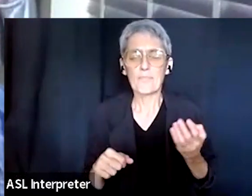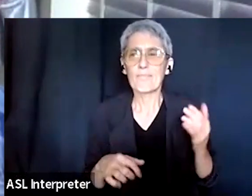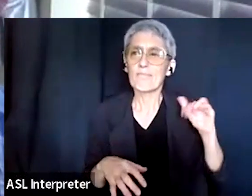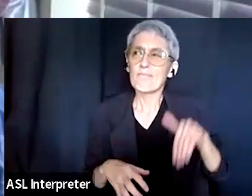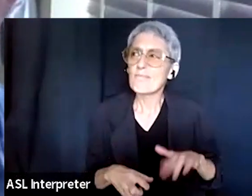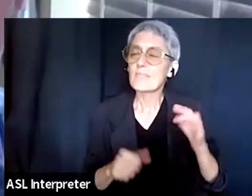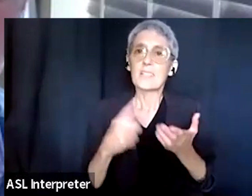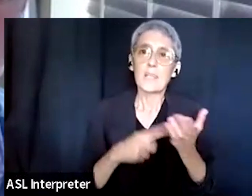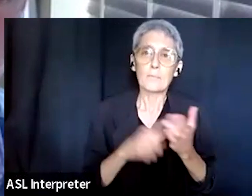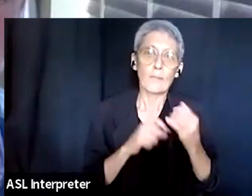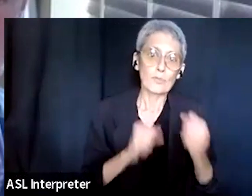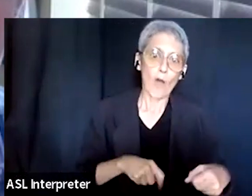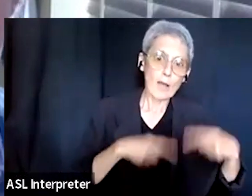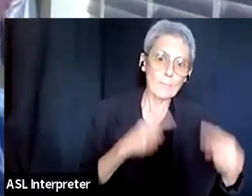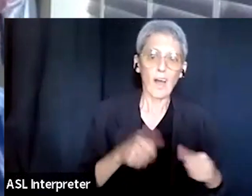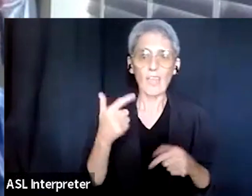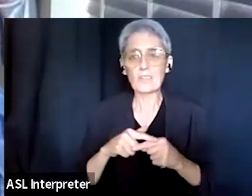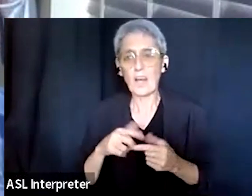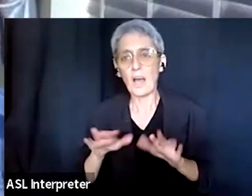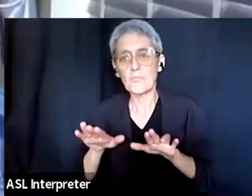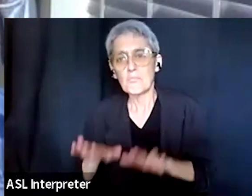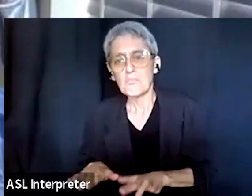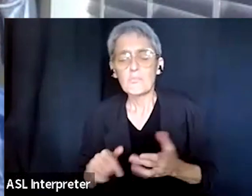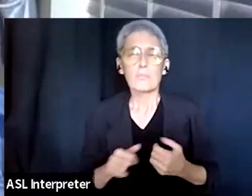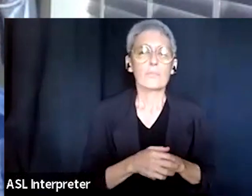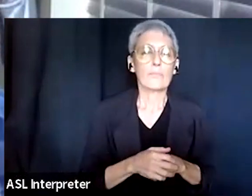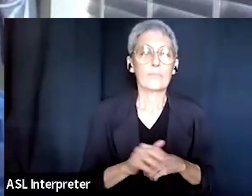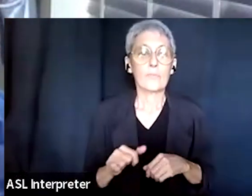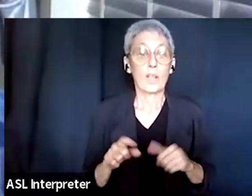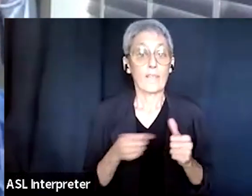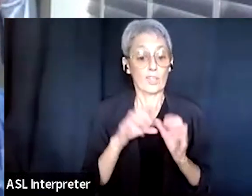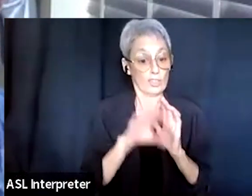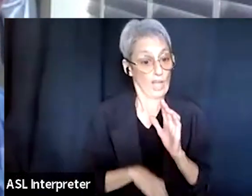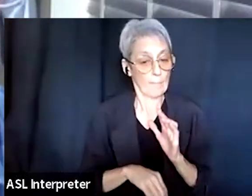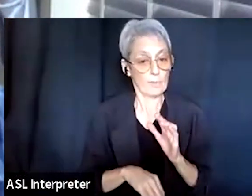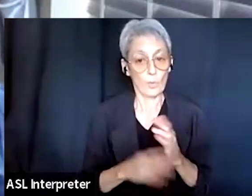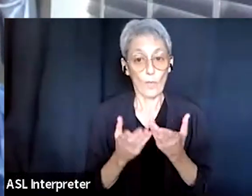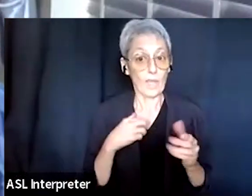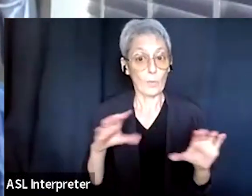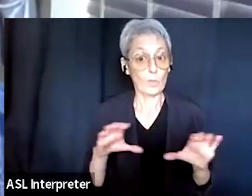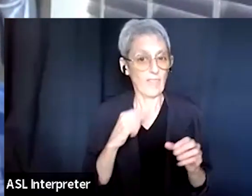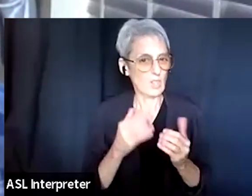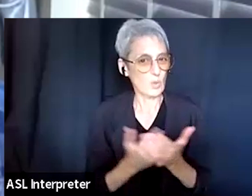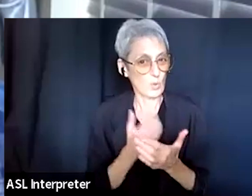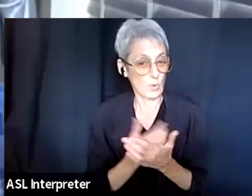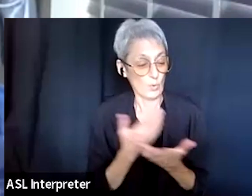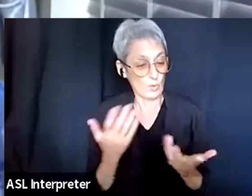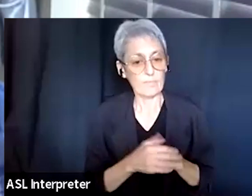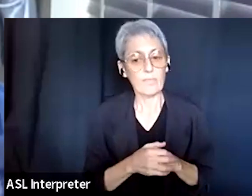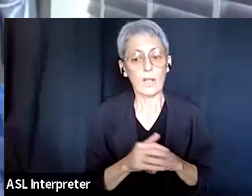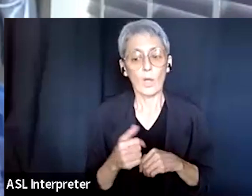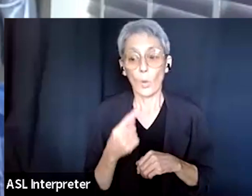debates. But perhaps one of the things that we do in the first chapter that's a bit new is to say, actually,